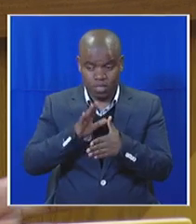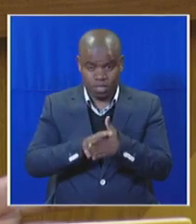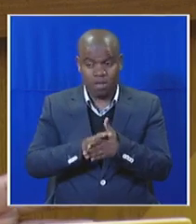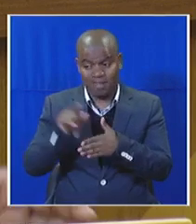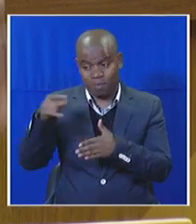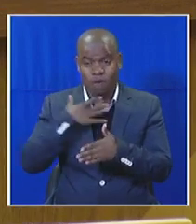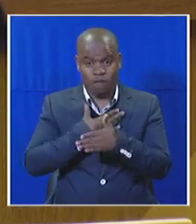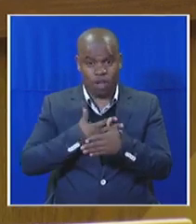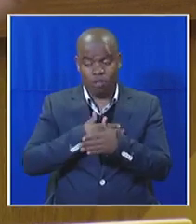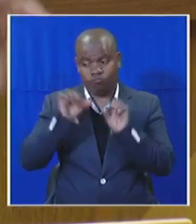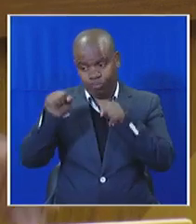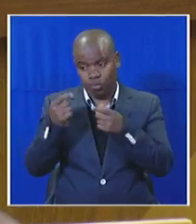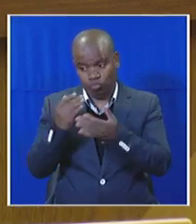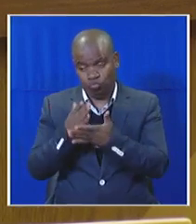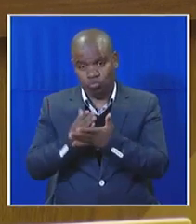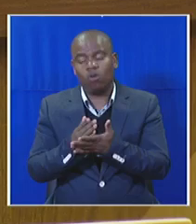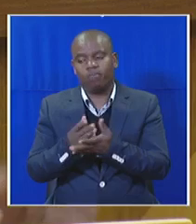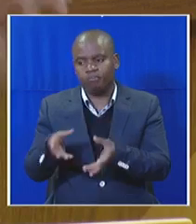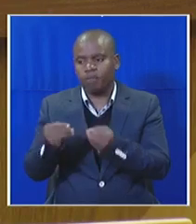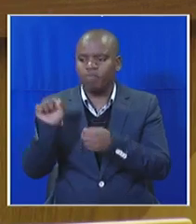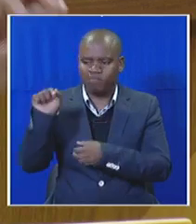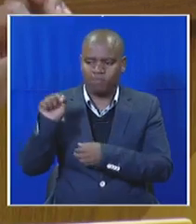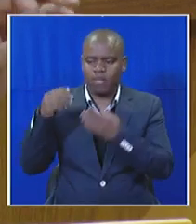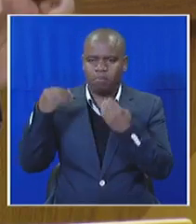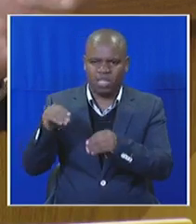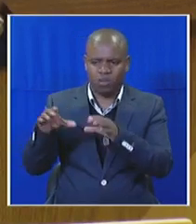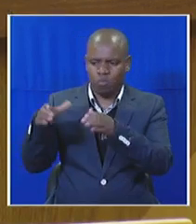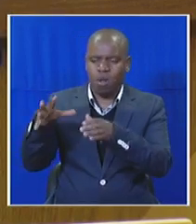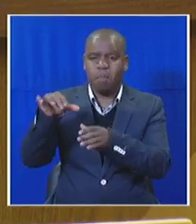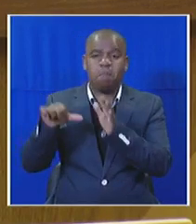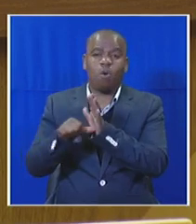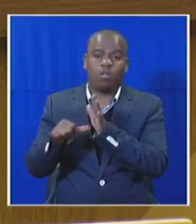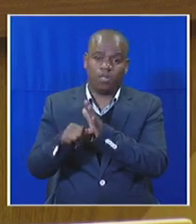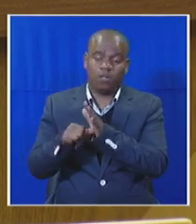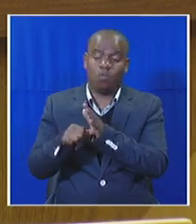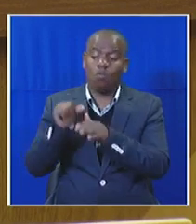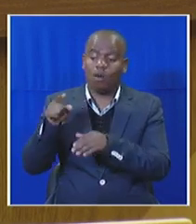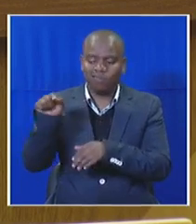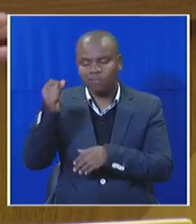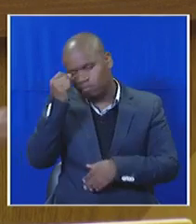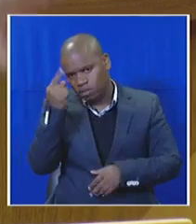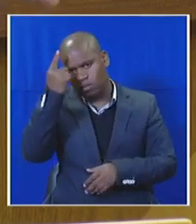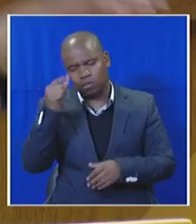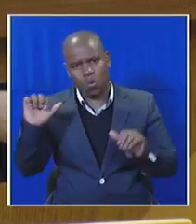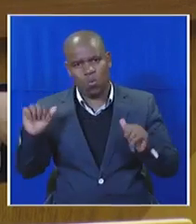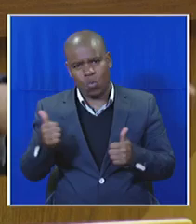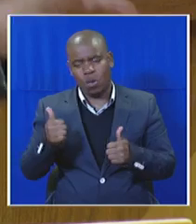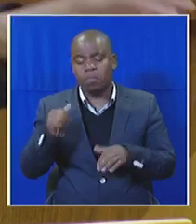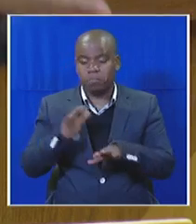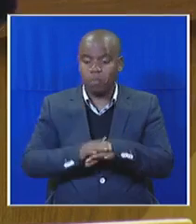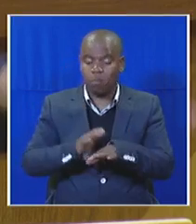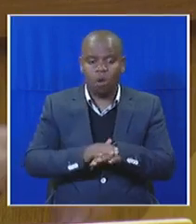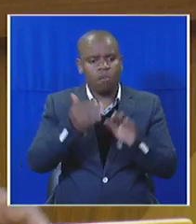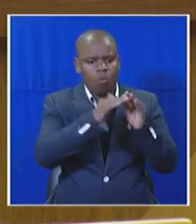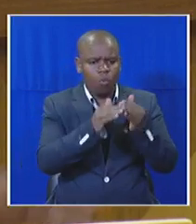feeling that this particular company, it's important because it will have an understanding of the demands